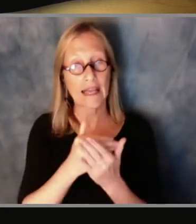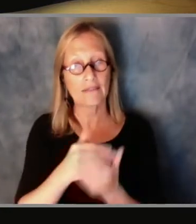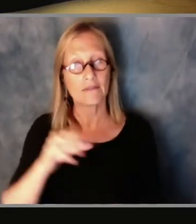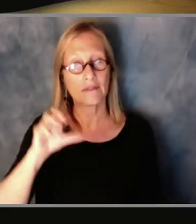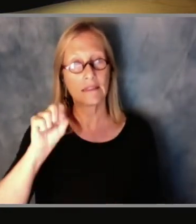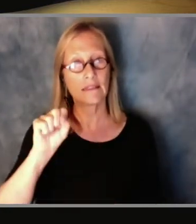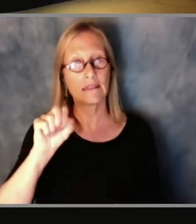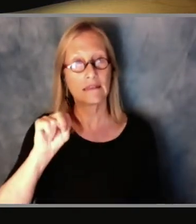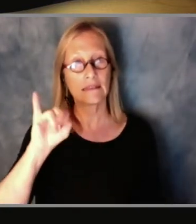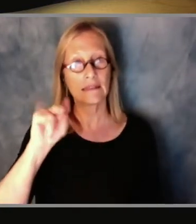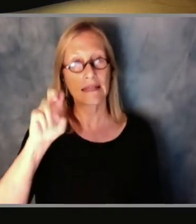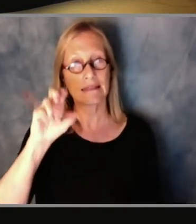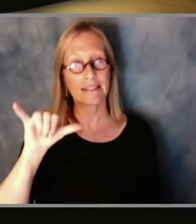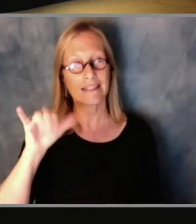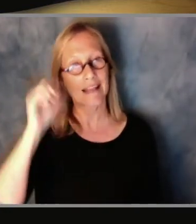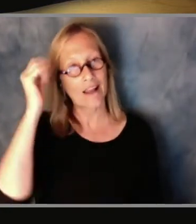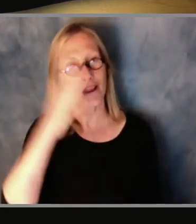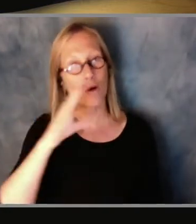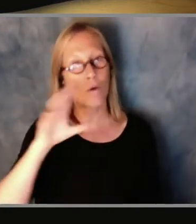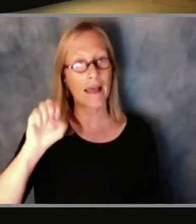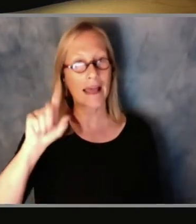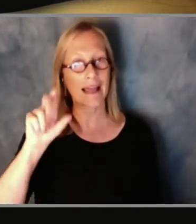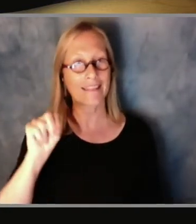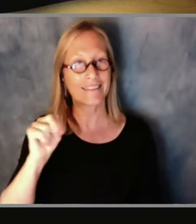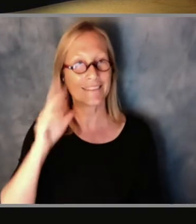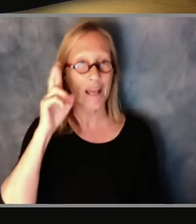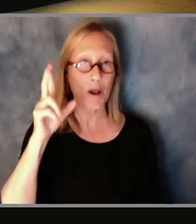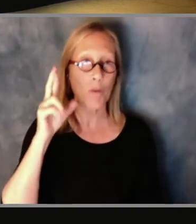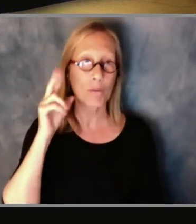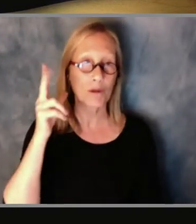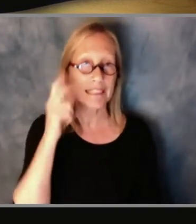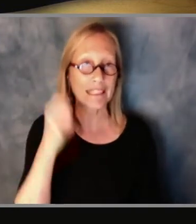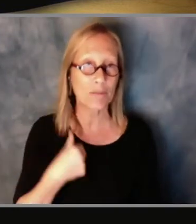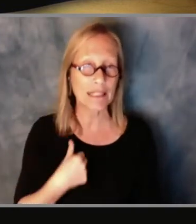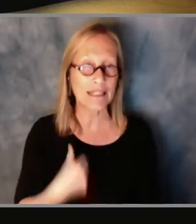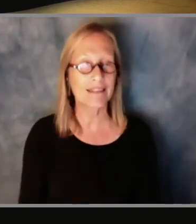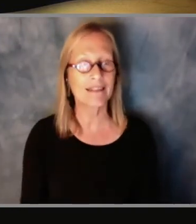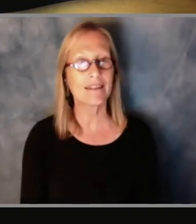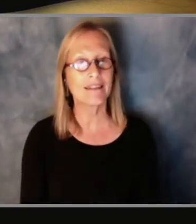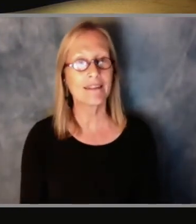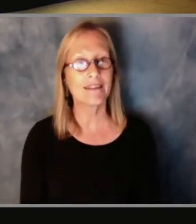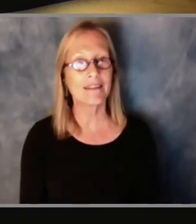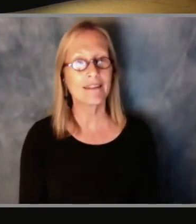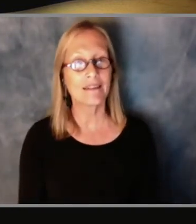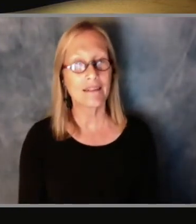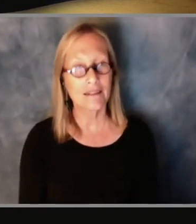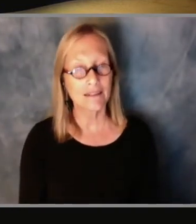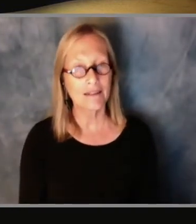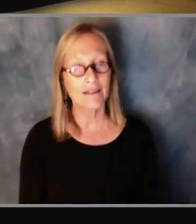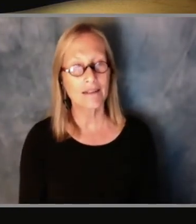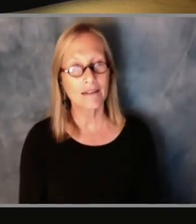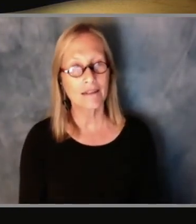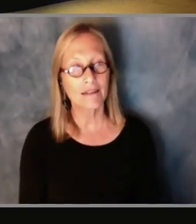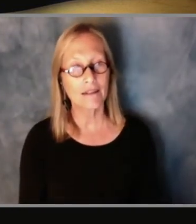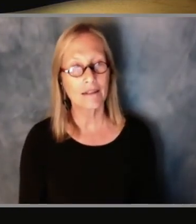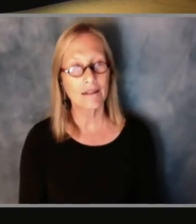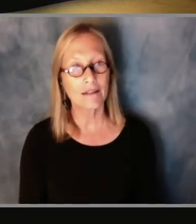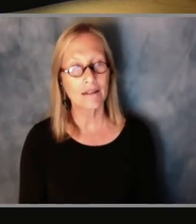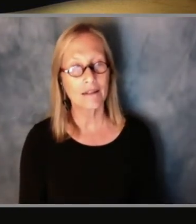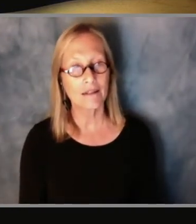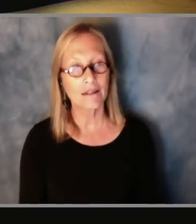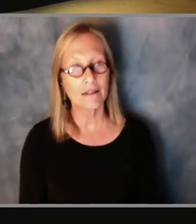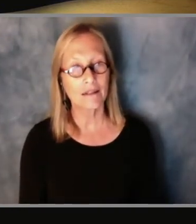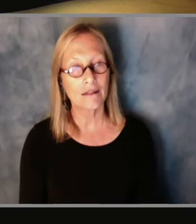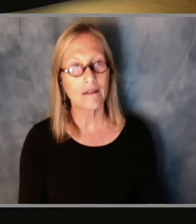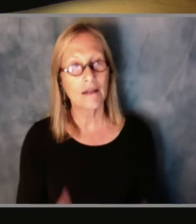Aloha, Ellen. I hope you can hear me. Yeah, I'm wanting to push the John Lewis Voting Rights